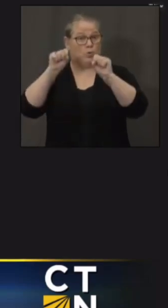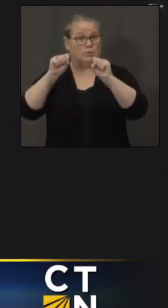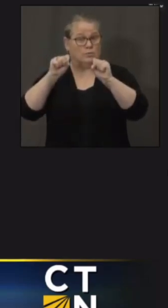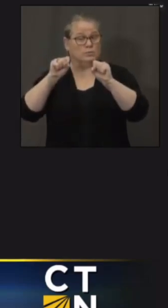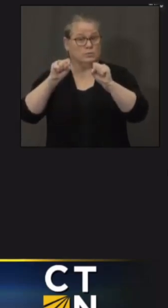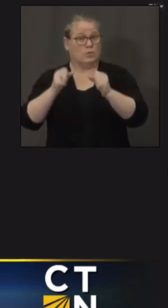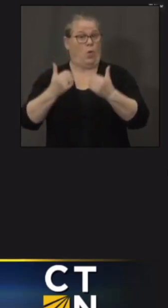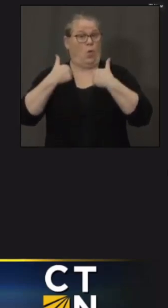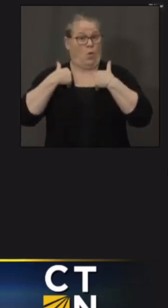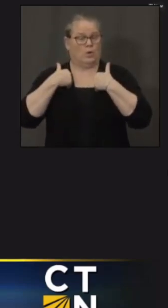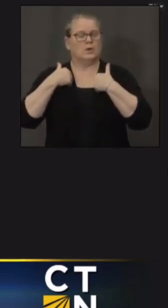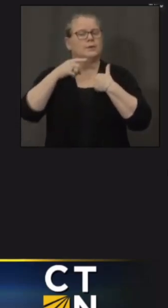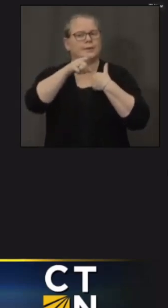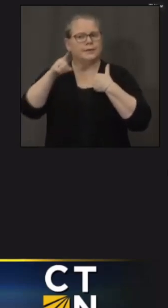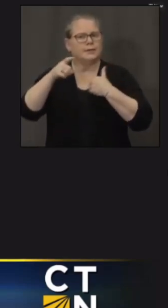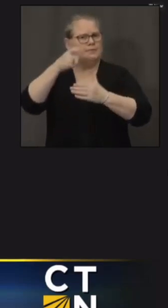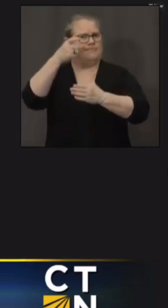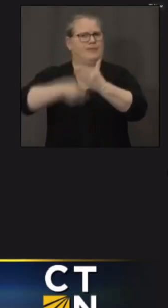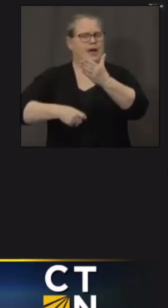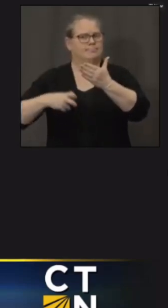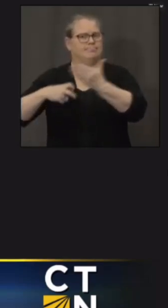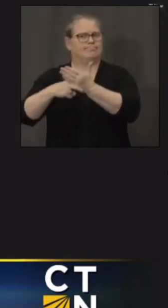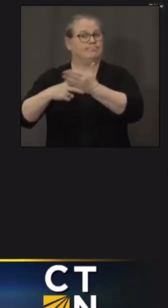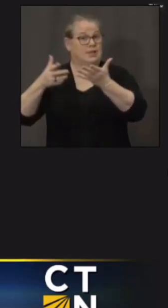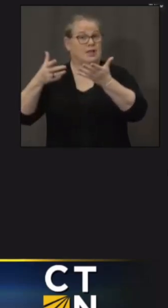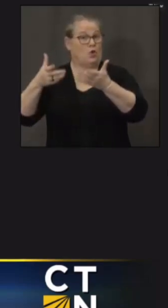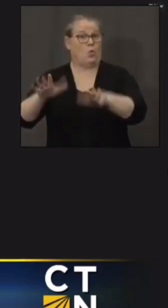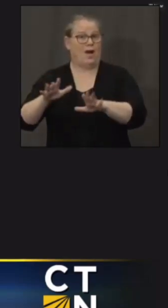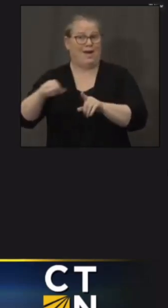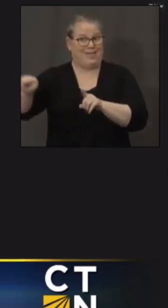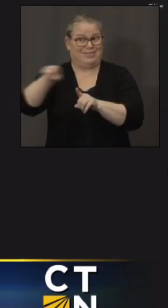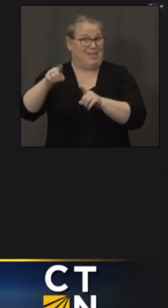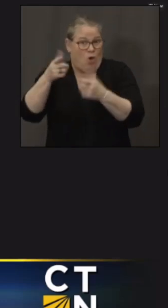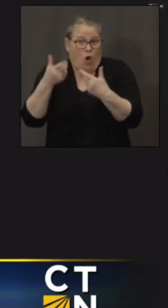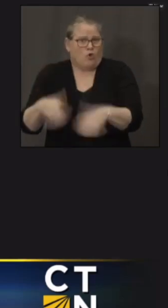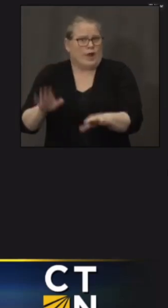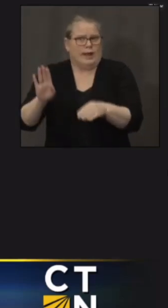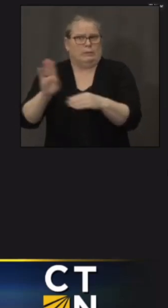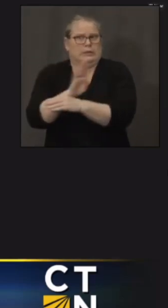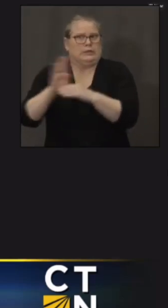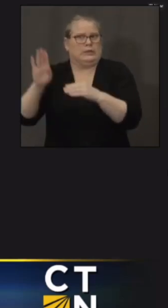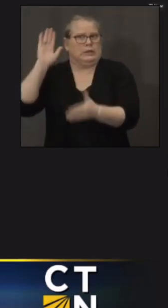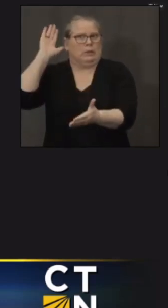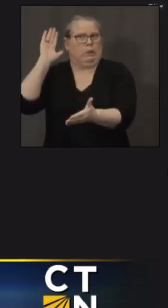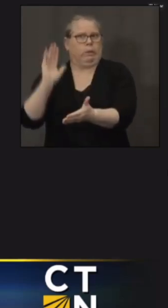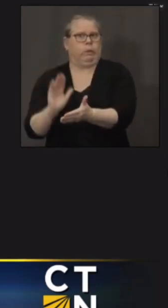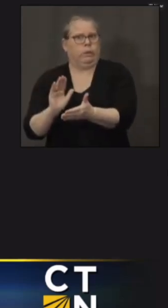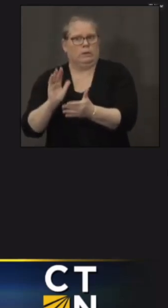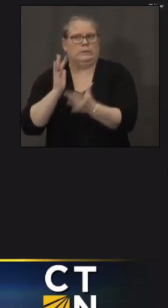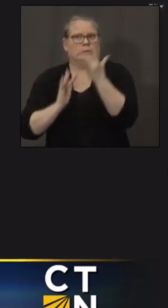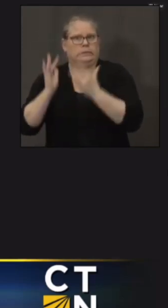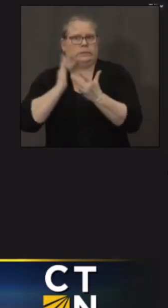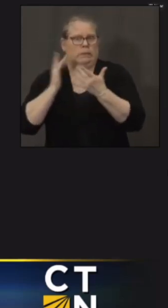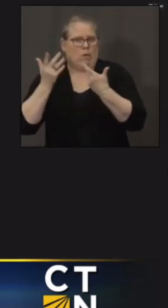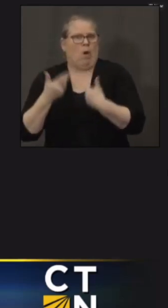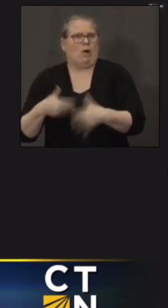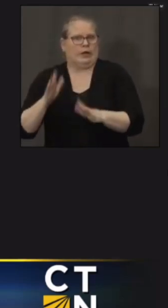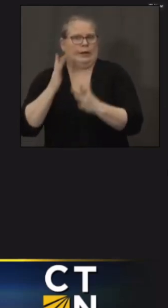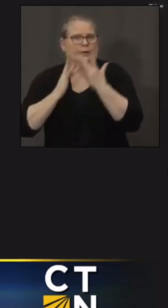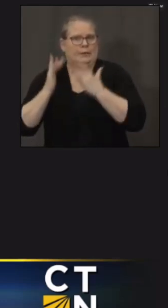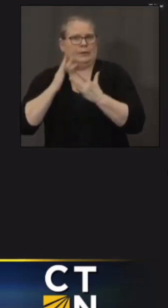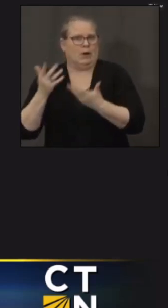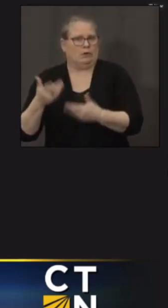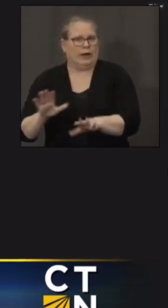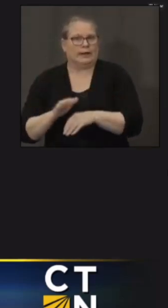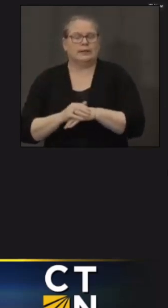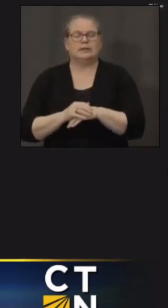hit. Some feel that businesses who are doing all of these things and spending money at a time when they just don't have it,